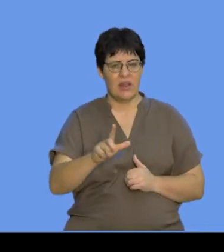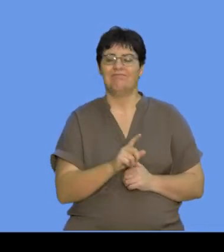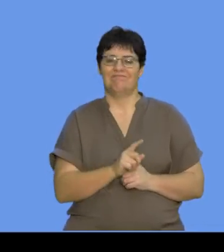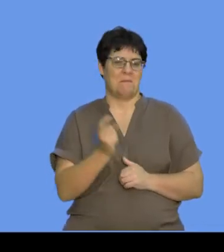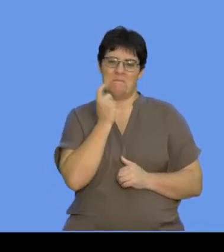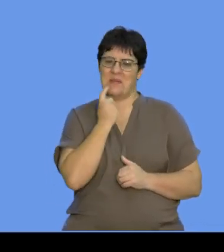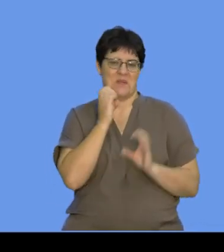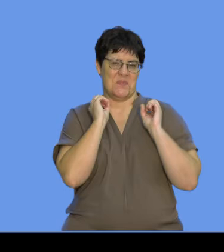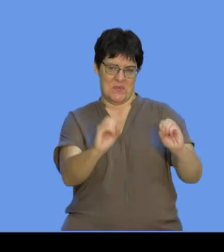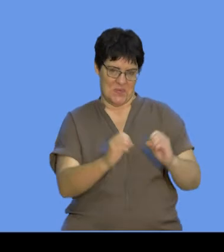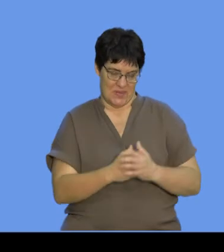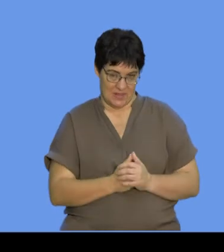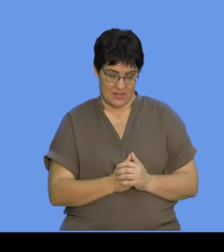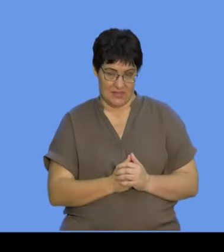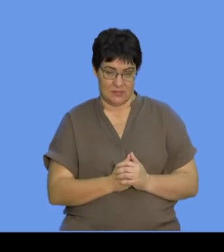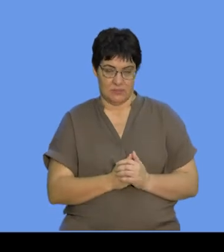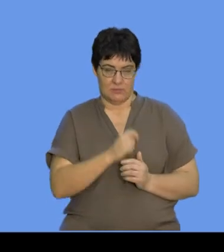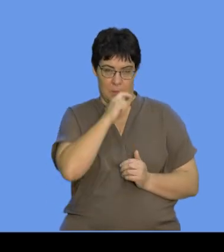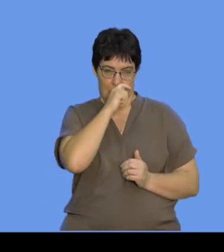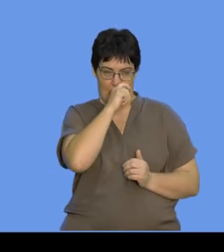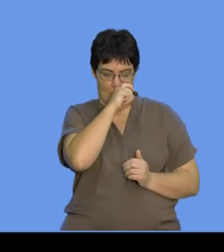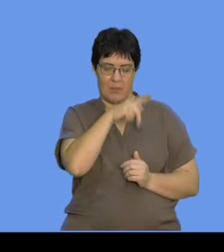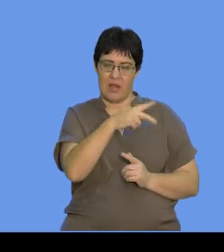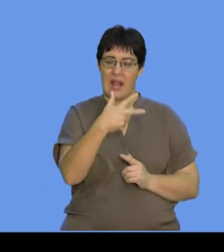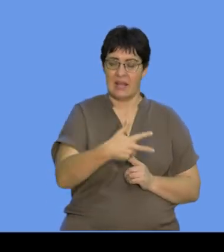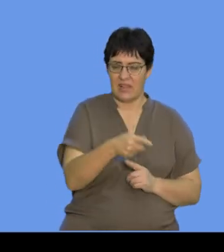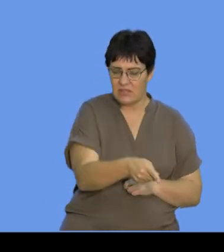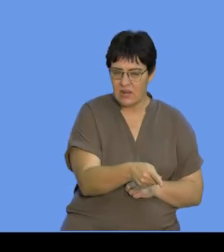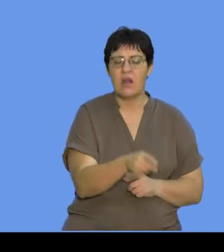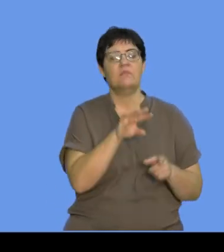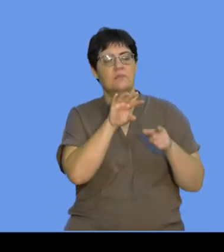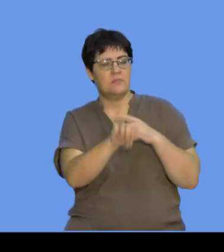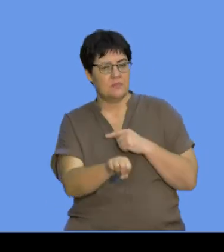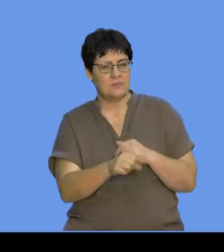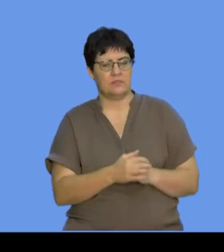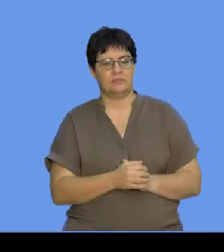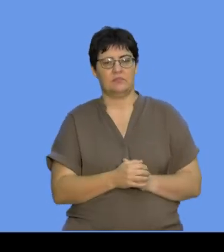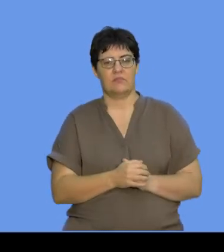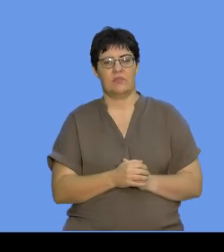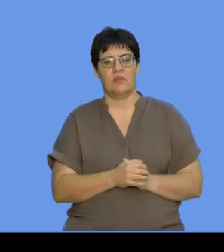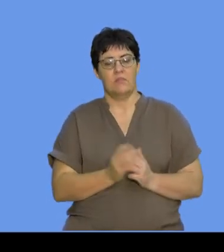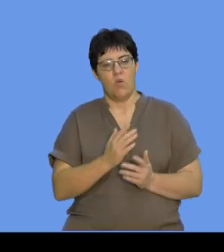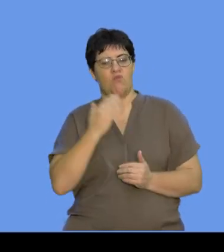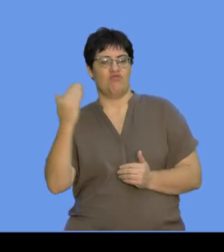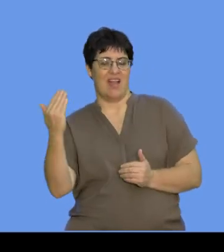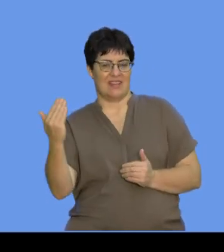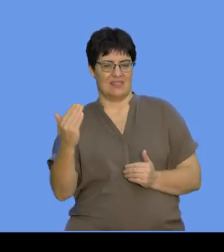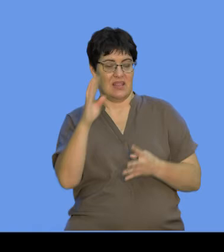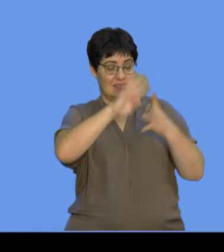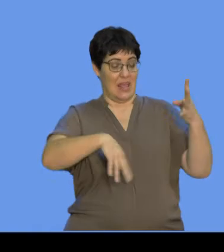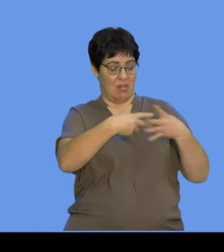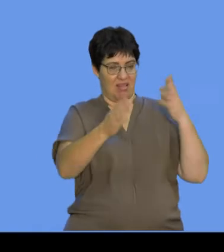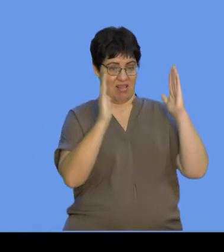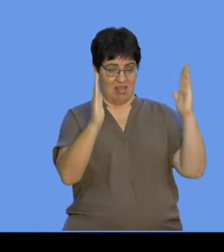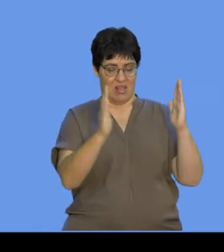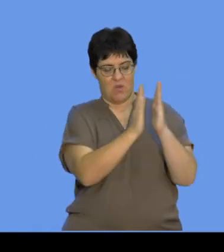okay? And then we would also say that in terms of classification, would find, or it would occur on the further right end of the periodic table